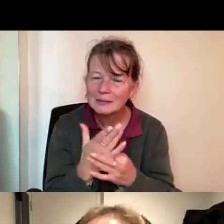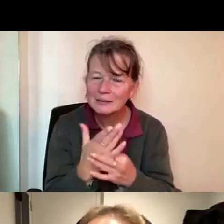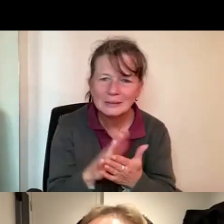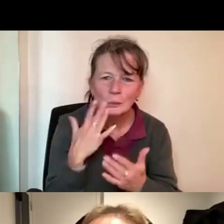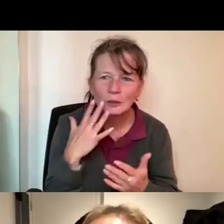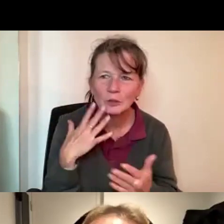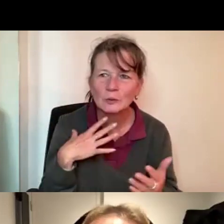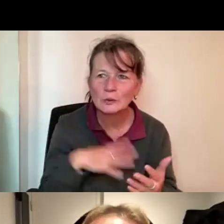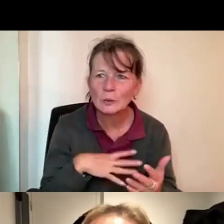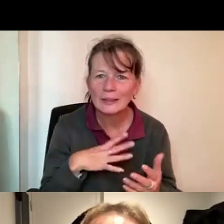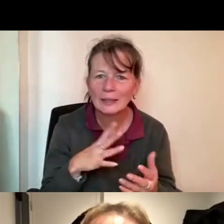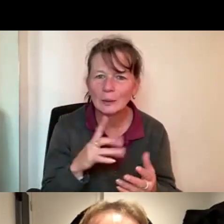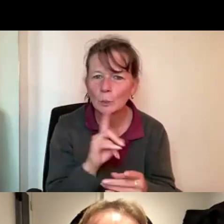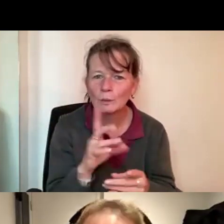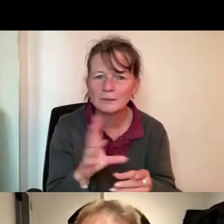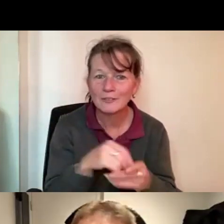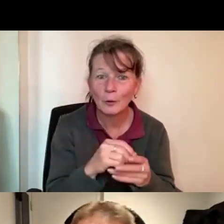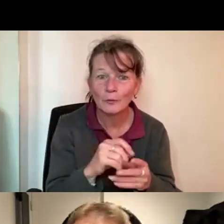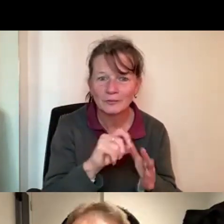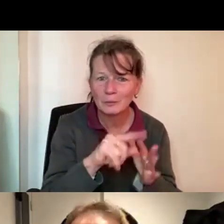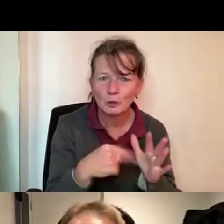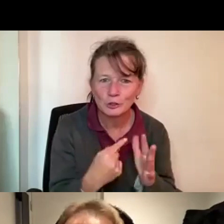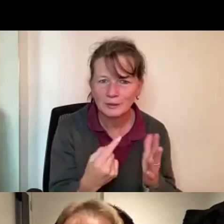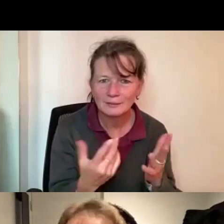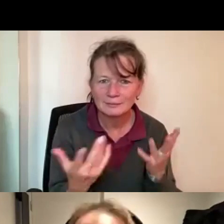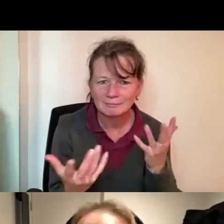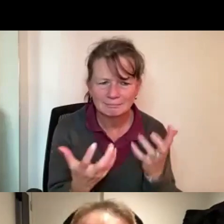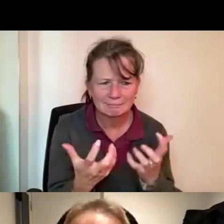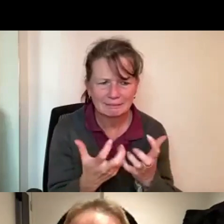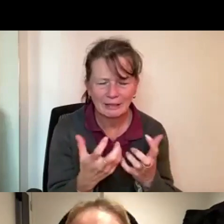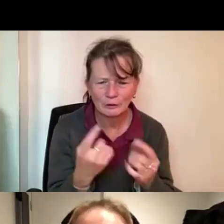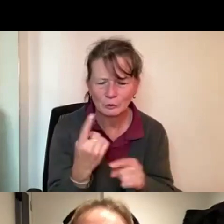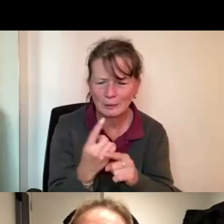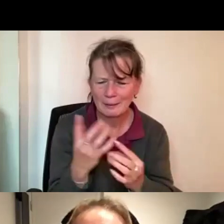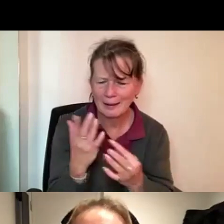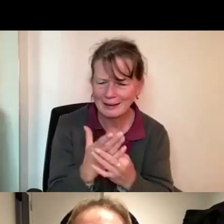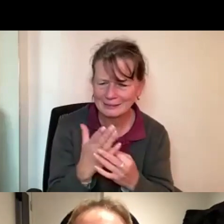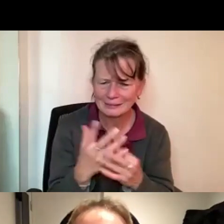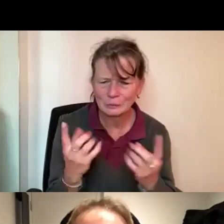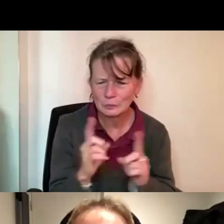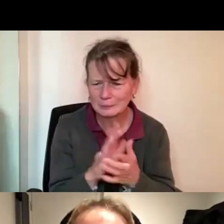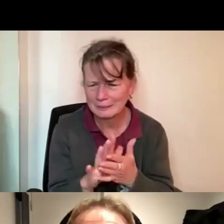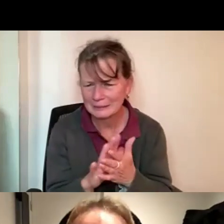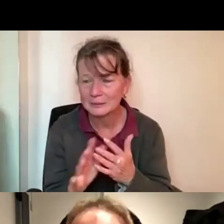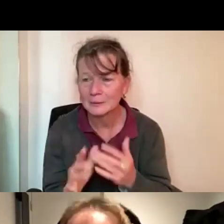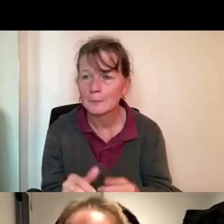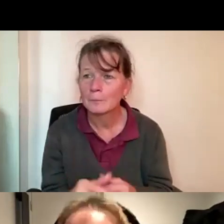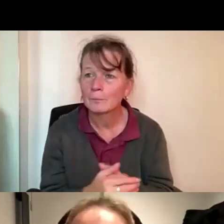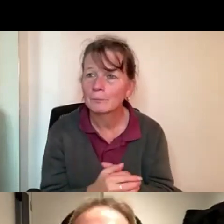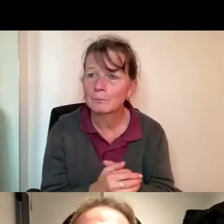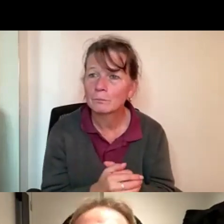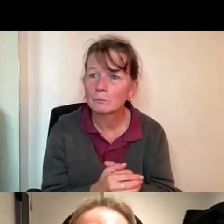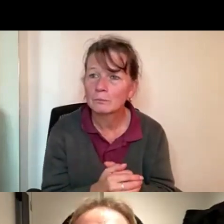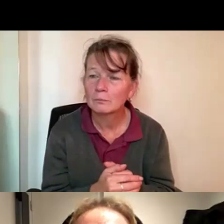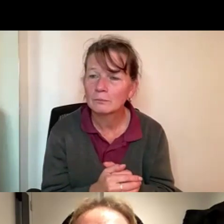in the project. I think for any composer sort of leading their own project or any kind of company starting that up, Ailey, also highly, raises a